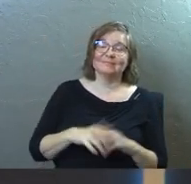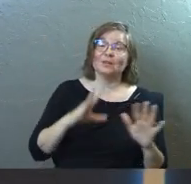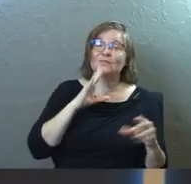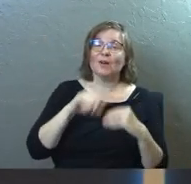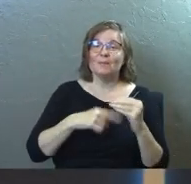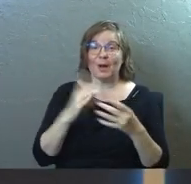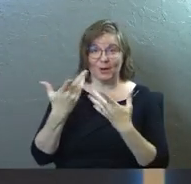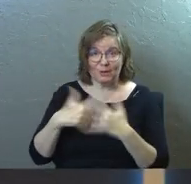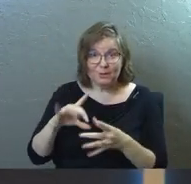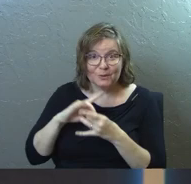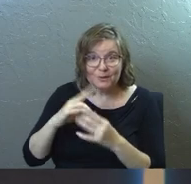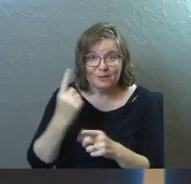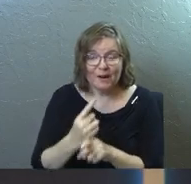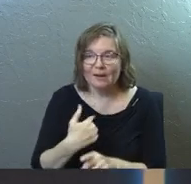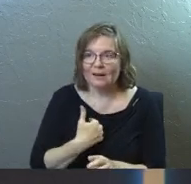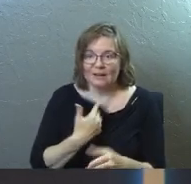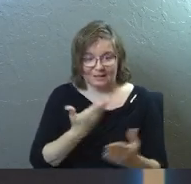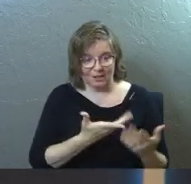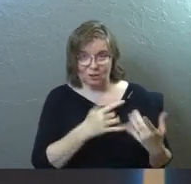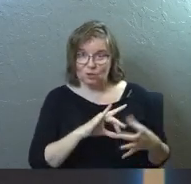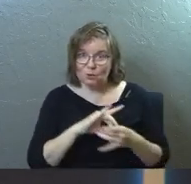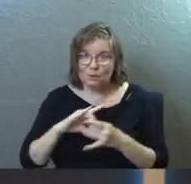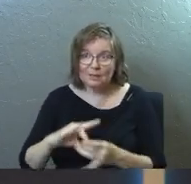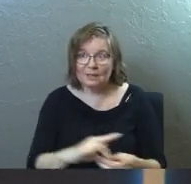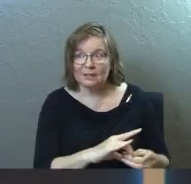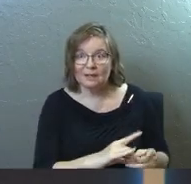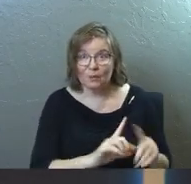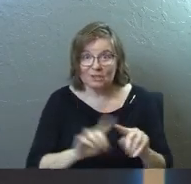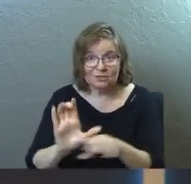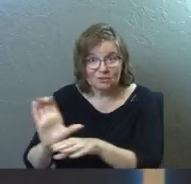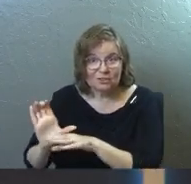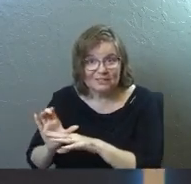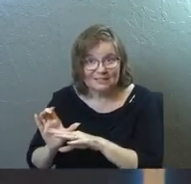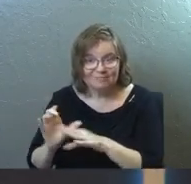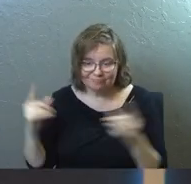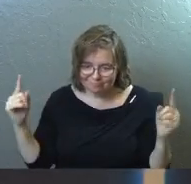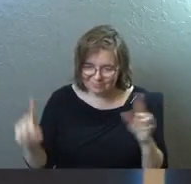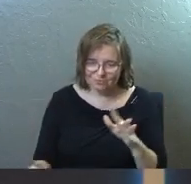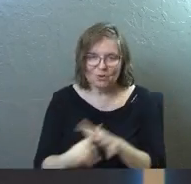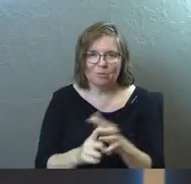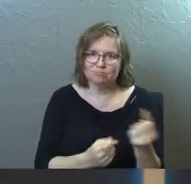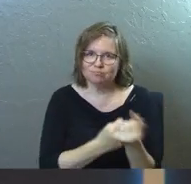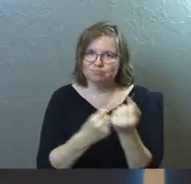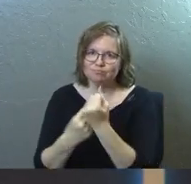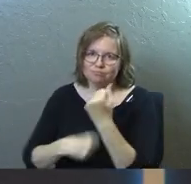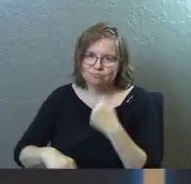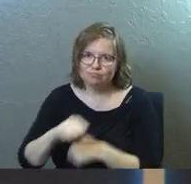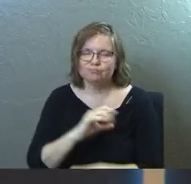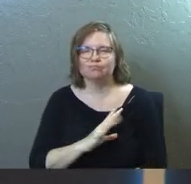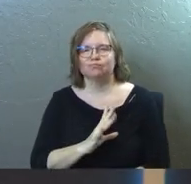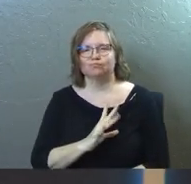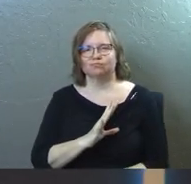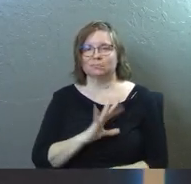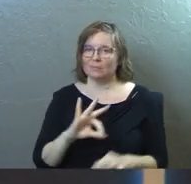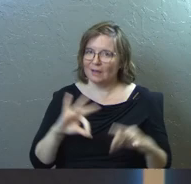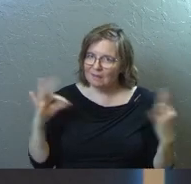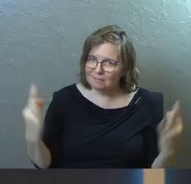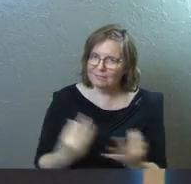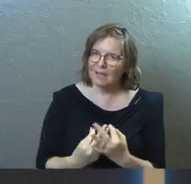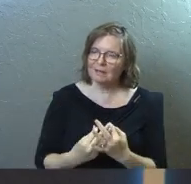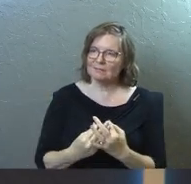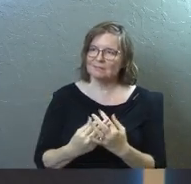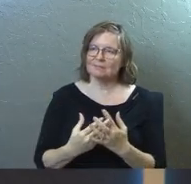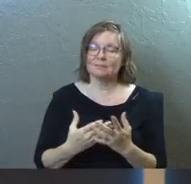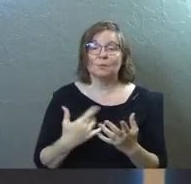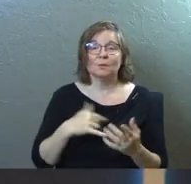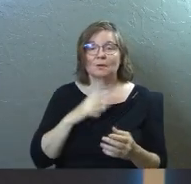Are we just talking about unity, right? And it's like, this is unity amongst churches. Let's show up and let's do church together. Let's be family. Let's put